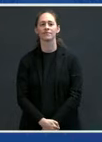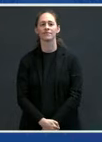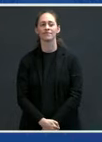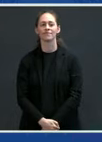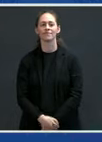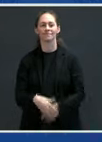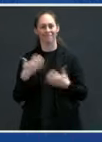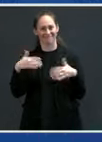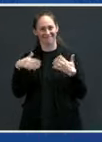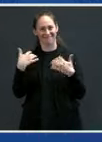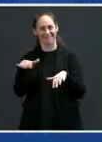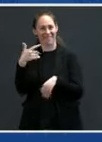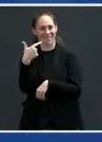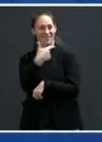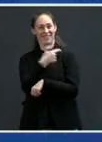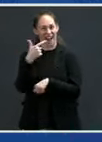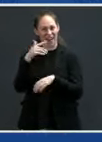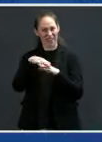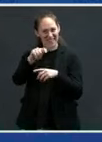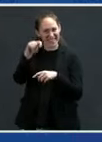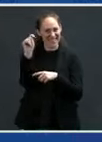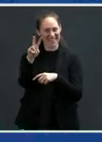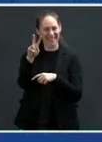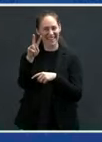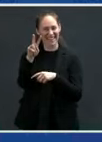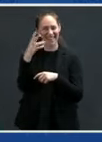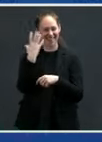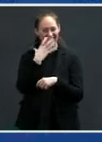I think I was going to get one.